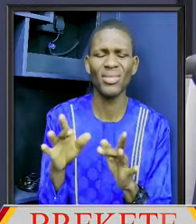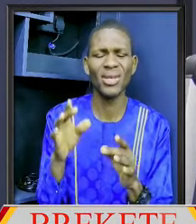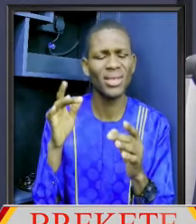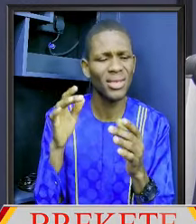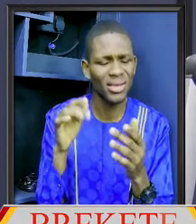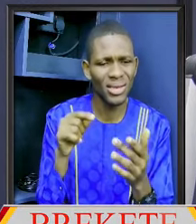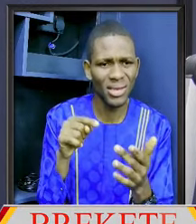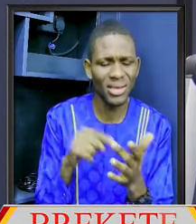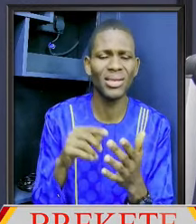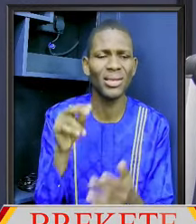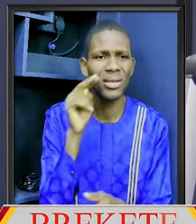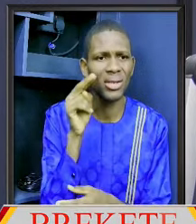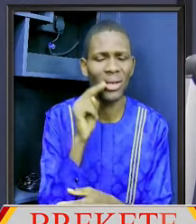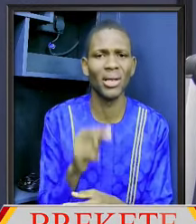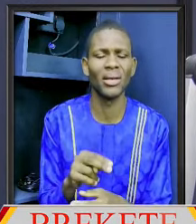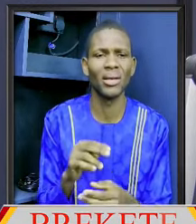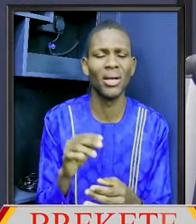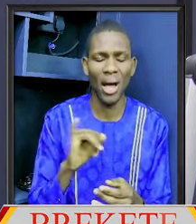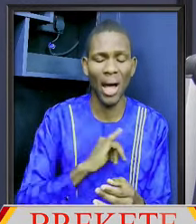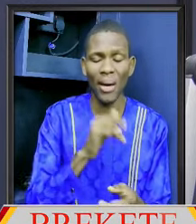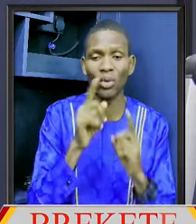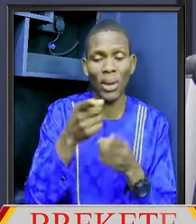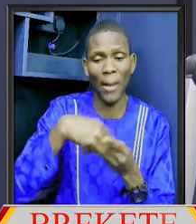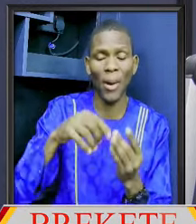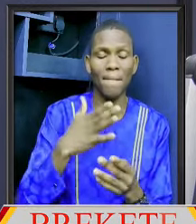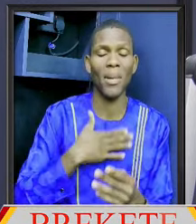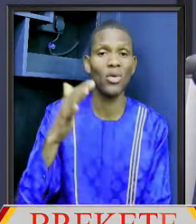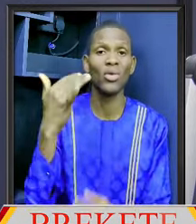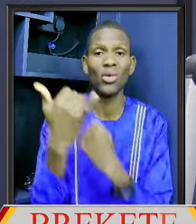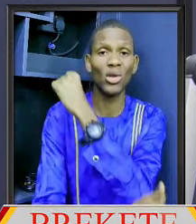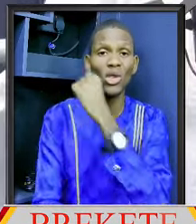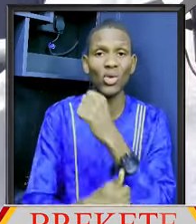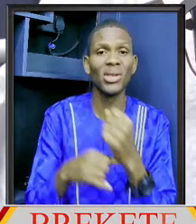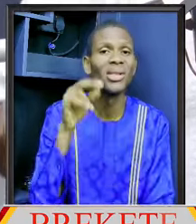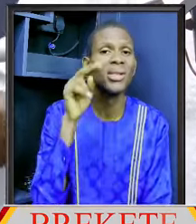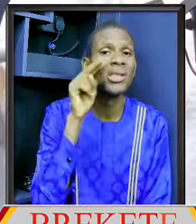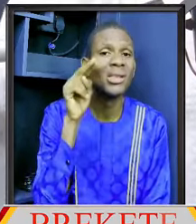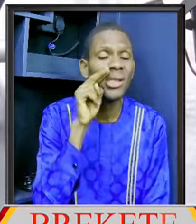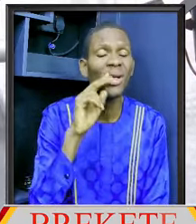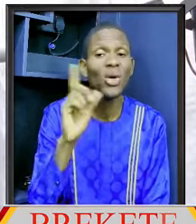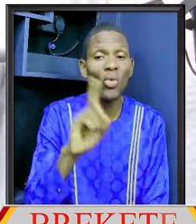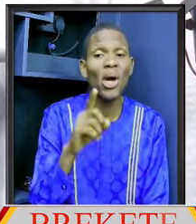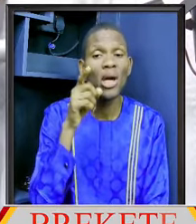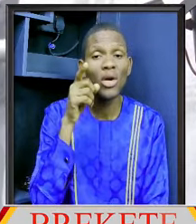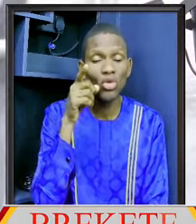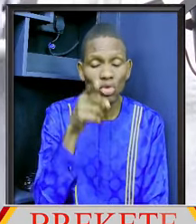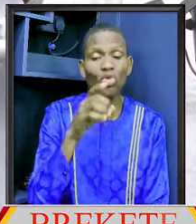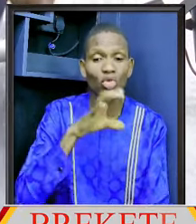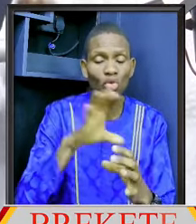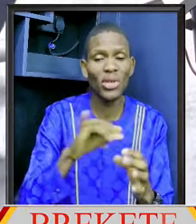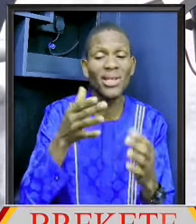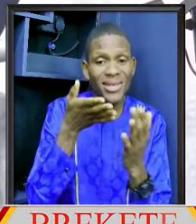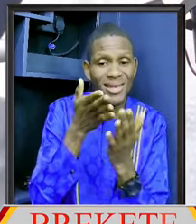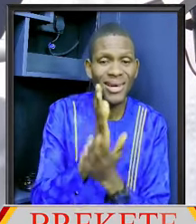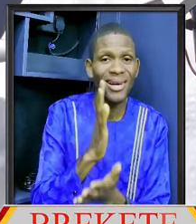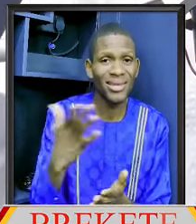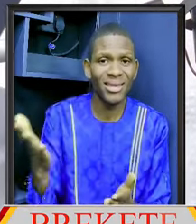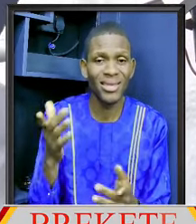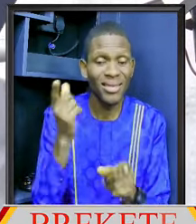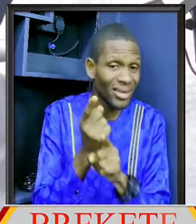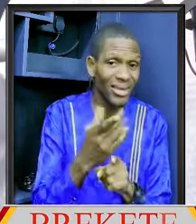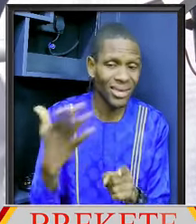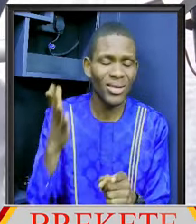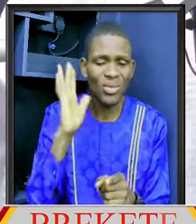Nigeria. I'm talking about my country, Nigeria. Where doing the right thing makes you look